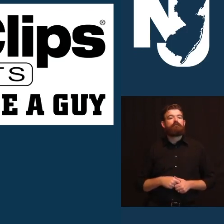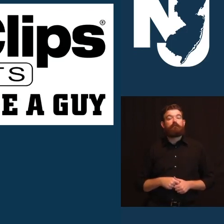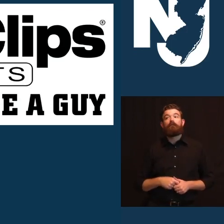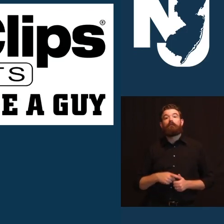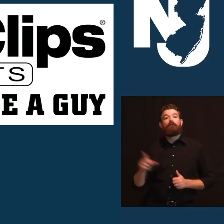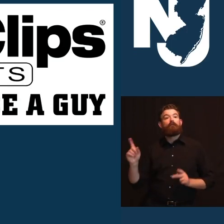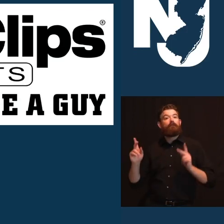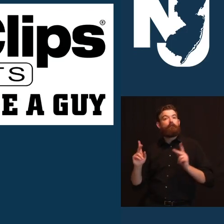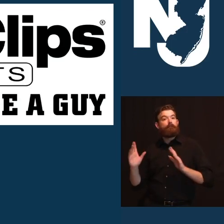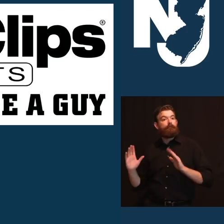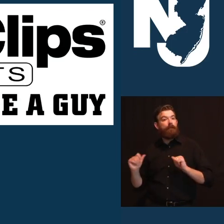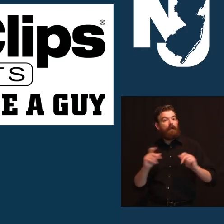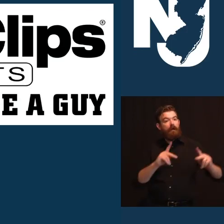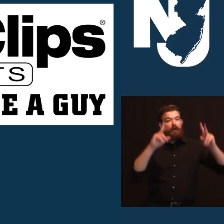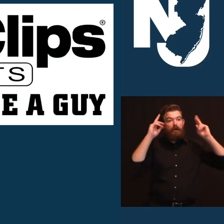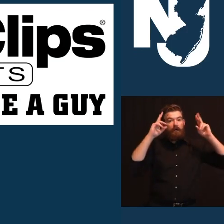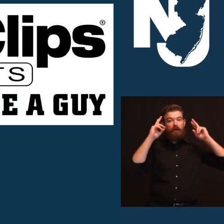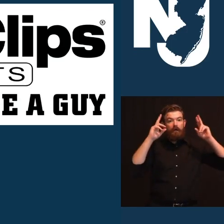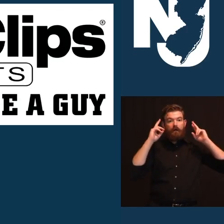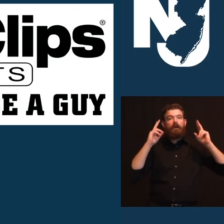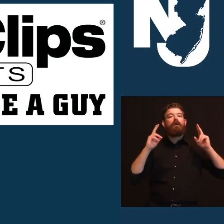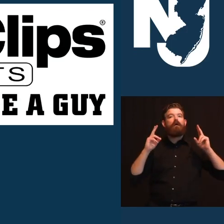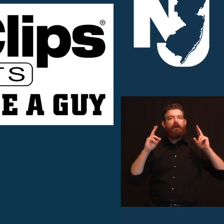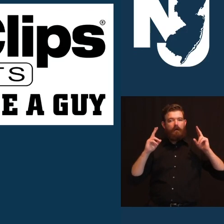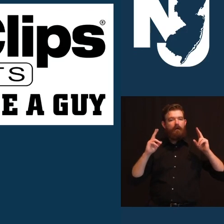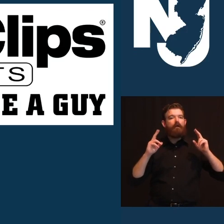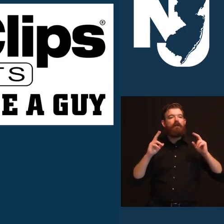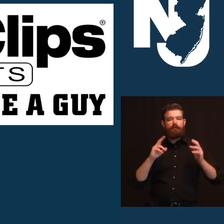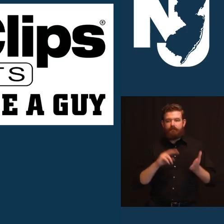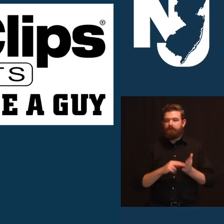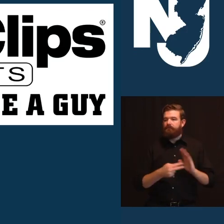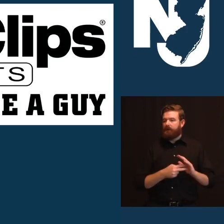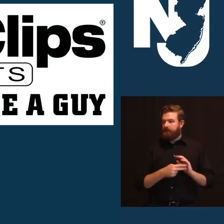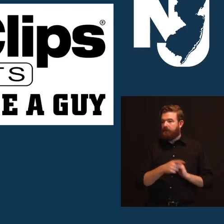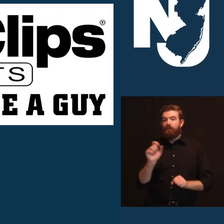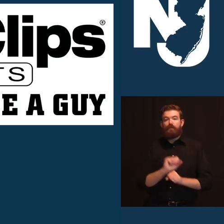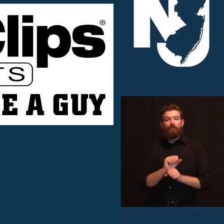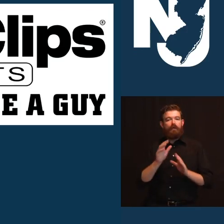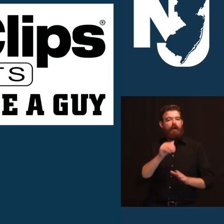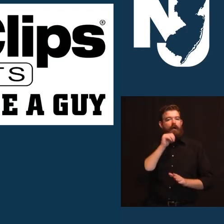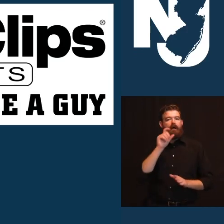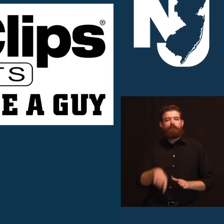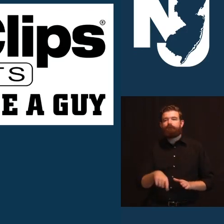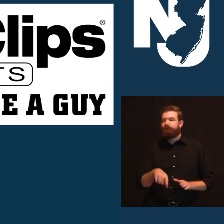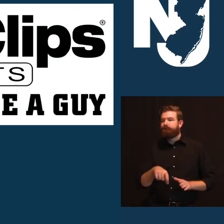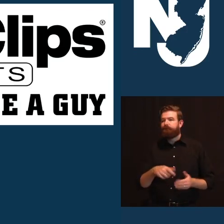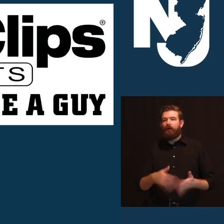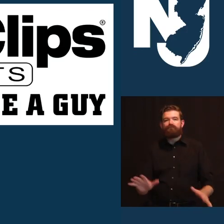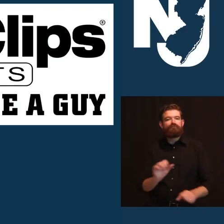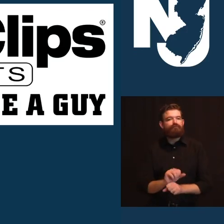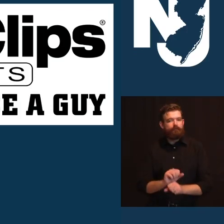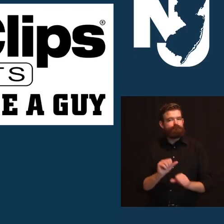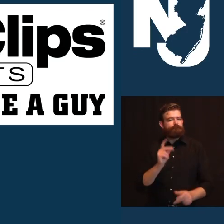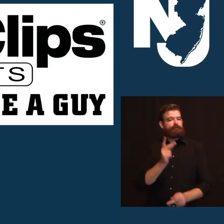their employees secure in their jobs. So to Pete and the Sports Clips teams, and by the way, you find them